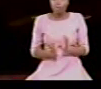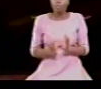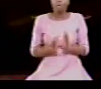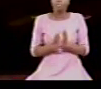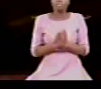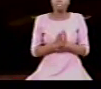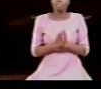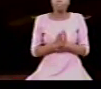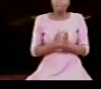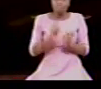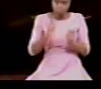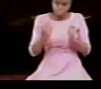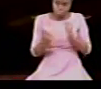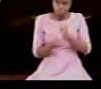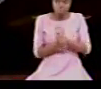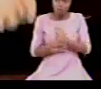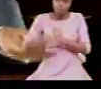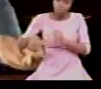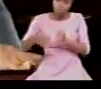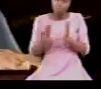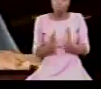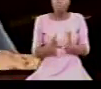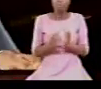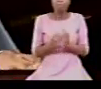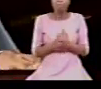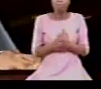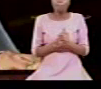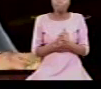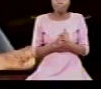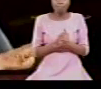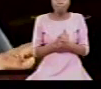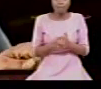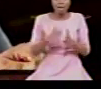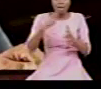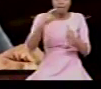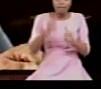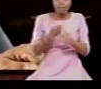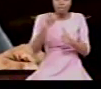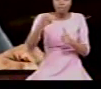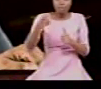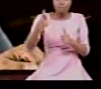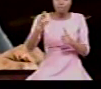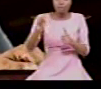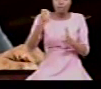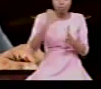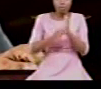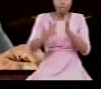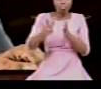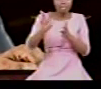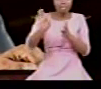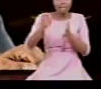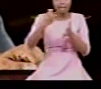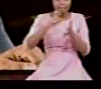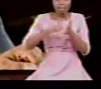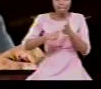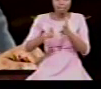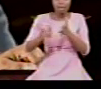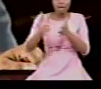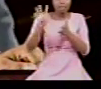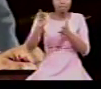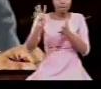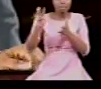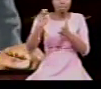sower, transformed sower. Look at it. 1 Chronicles 29, from verse